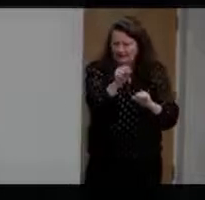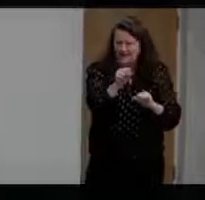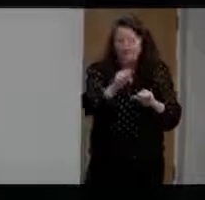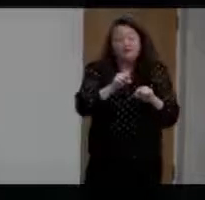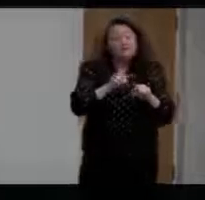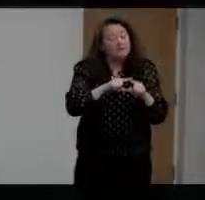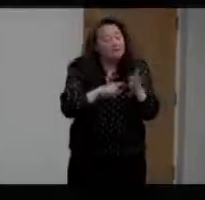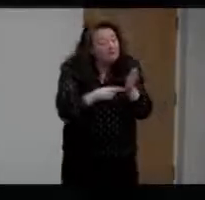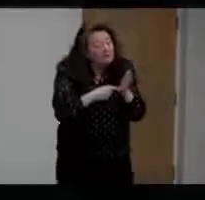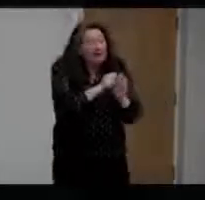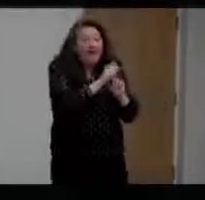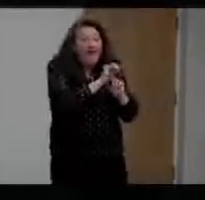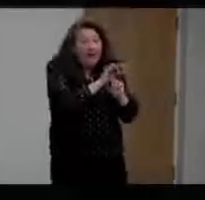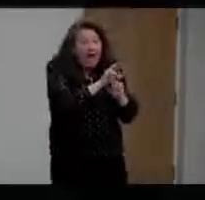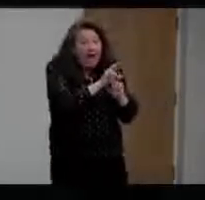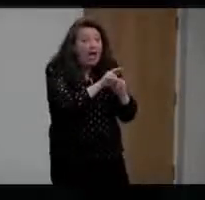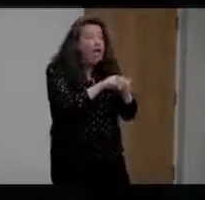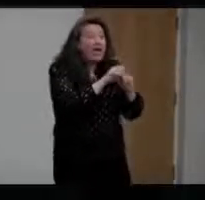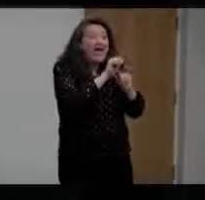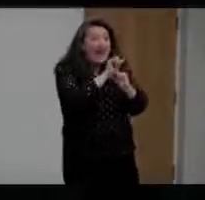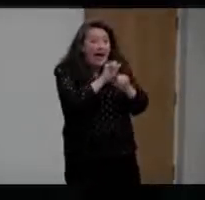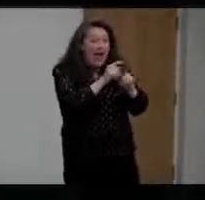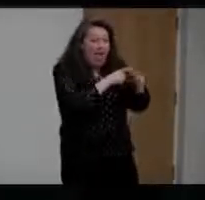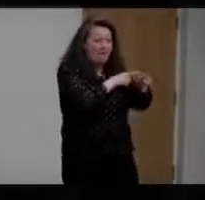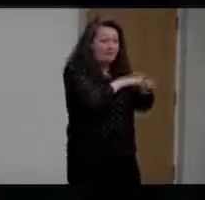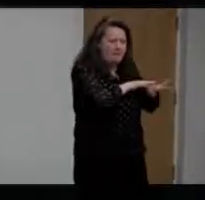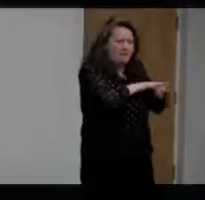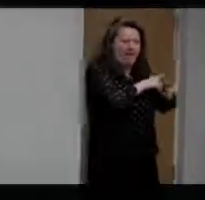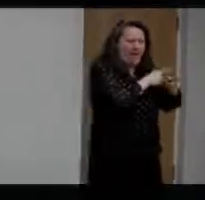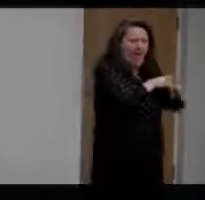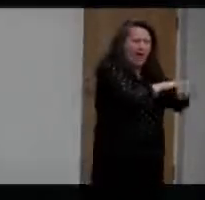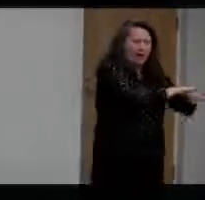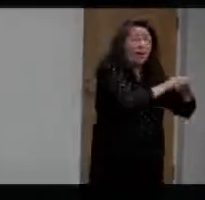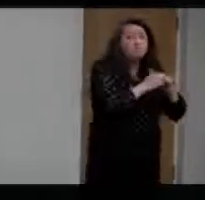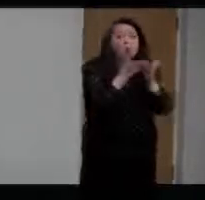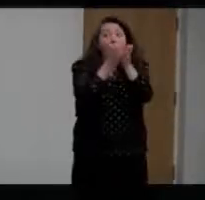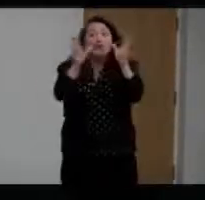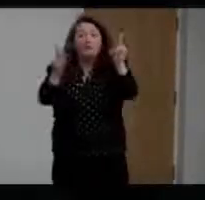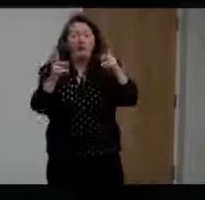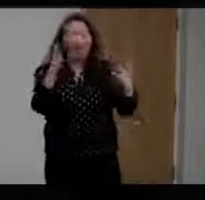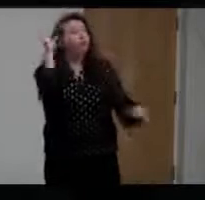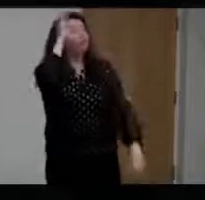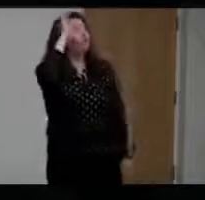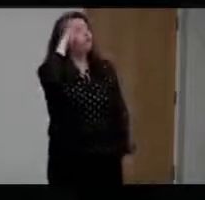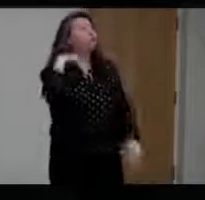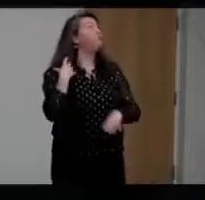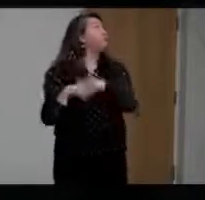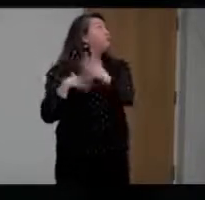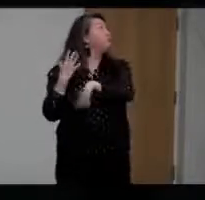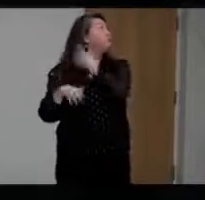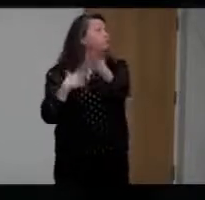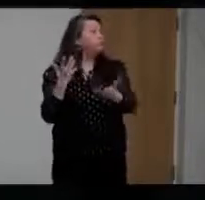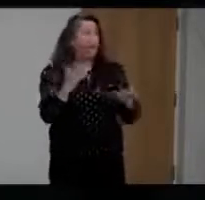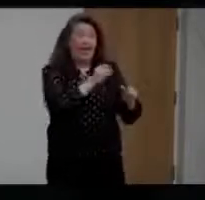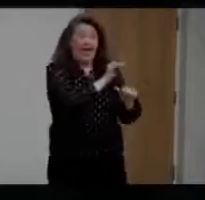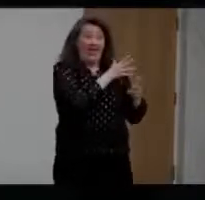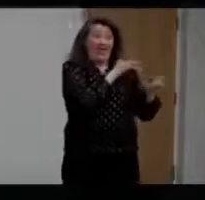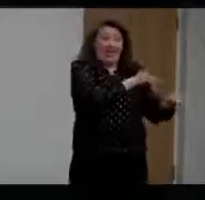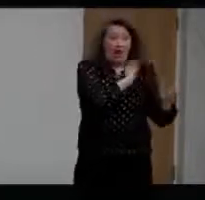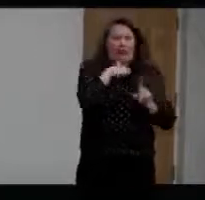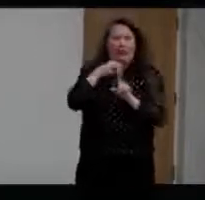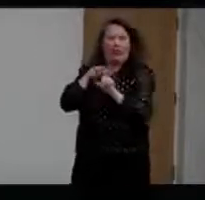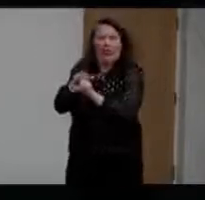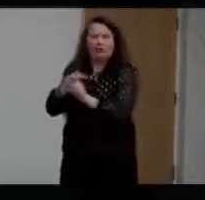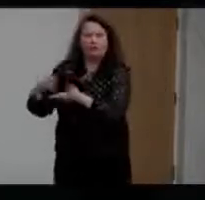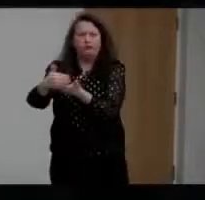regards to AI. The average person doesn't have a huge understanding of it or how it applies to their everyday life. And I think also there's an acknowledgement that legislation